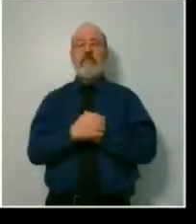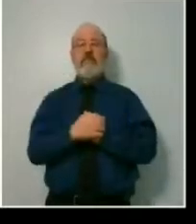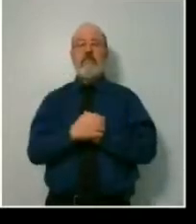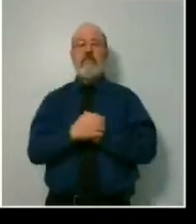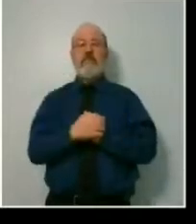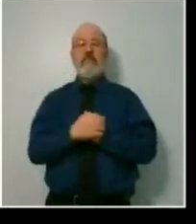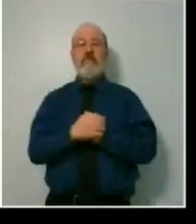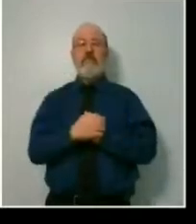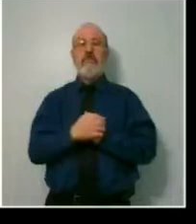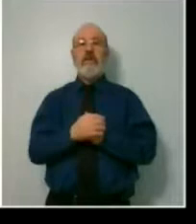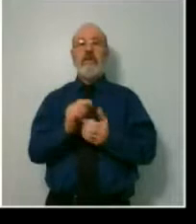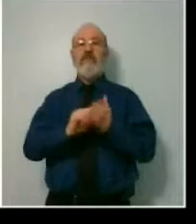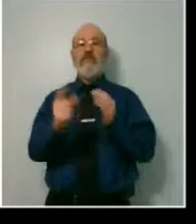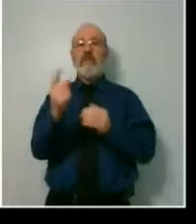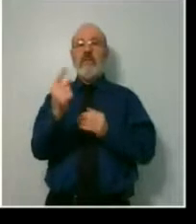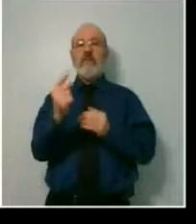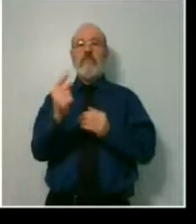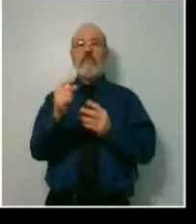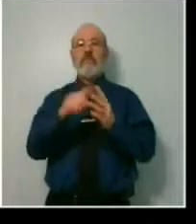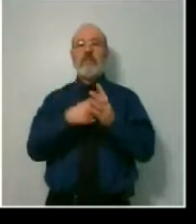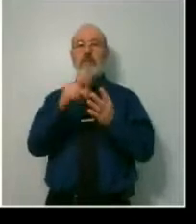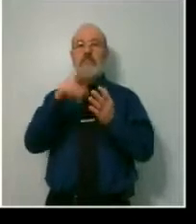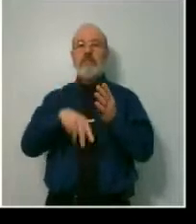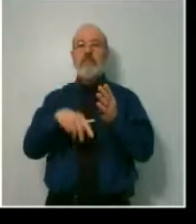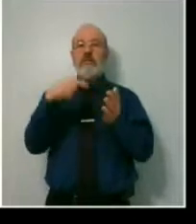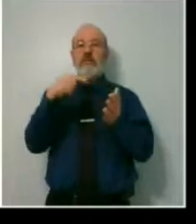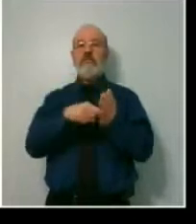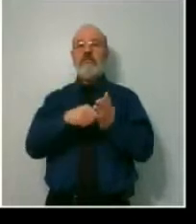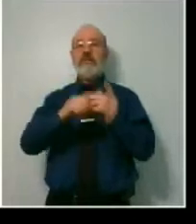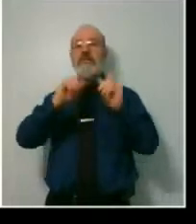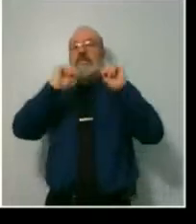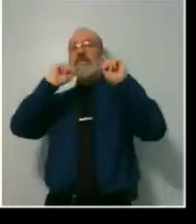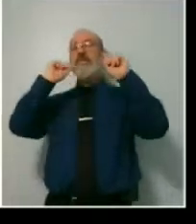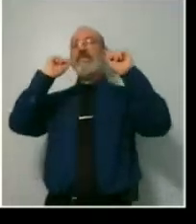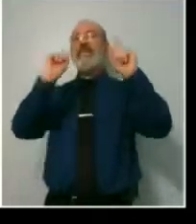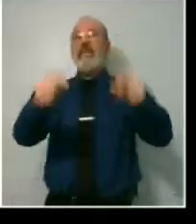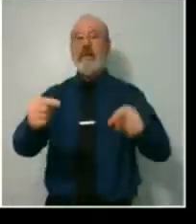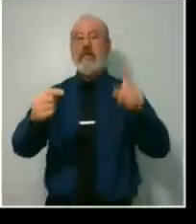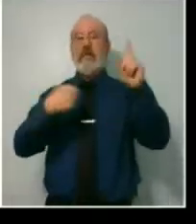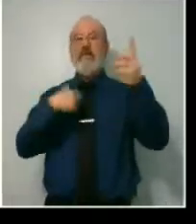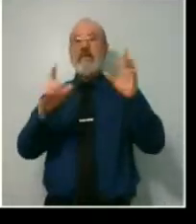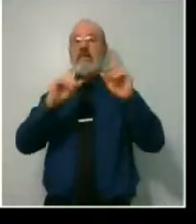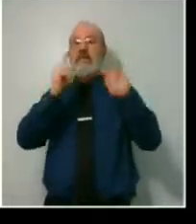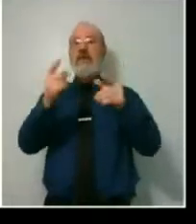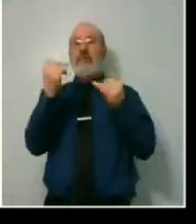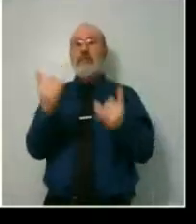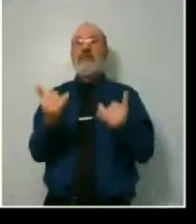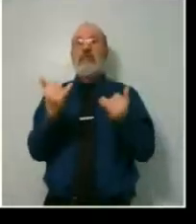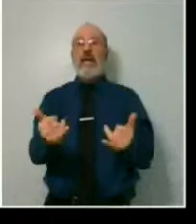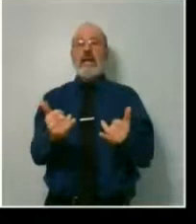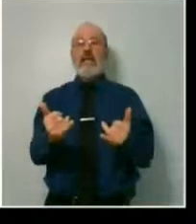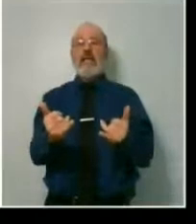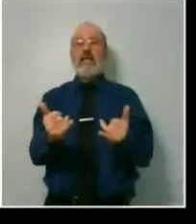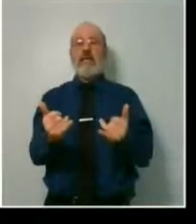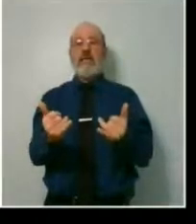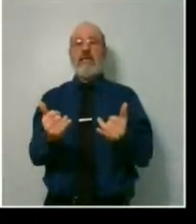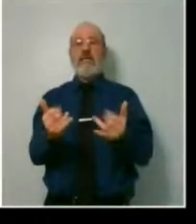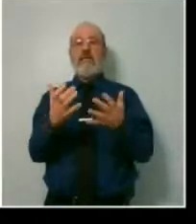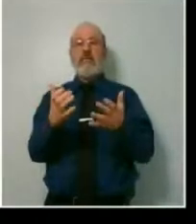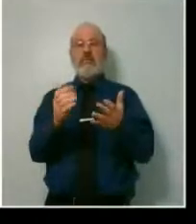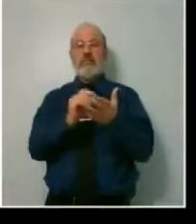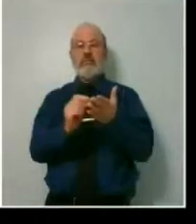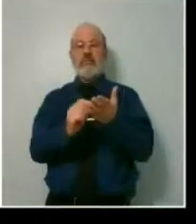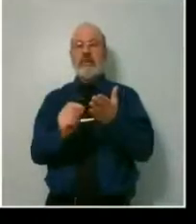In verse number 11, we begin reading, "For this commandment which I command thee this day." So I want you to write beside